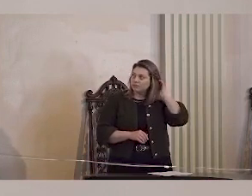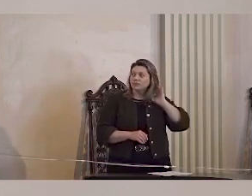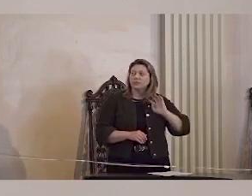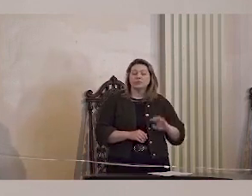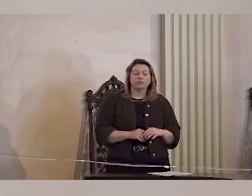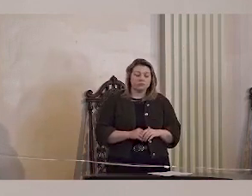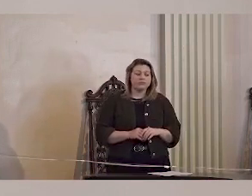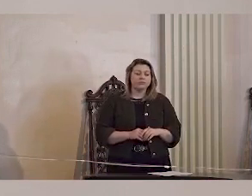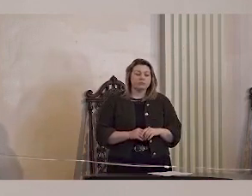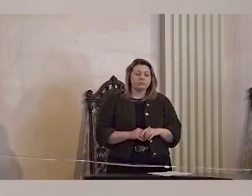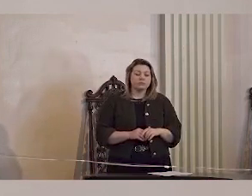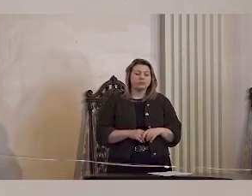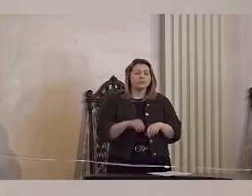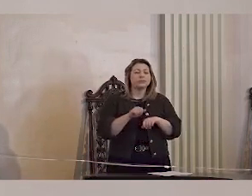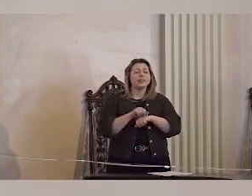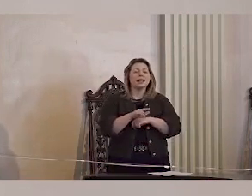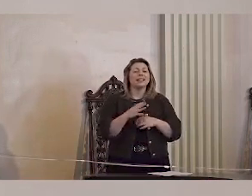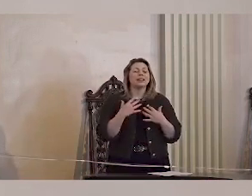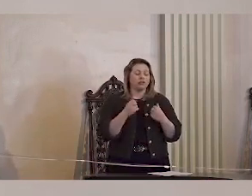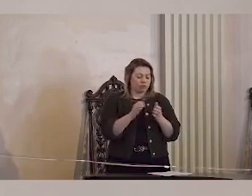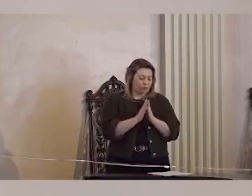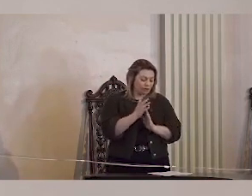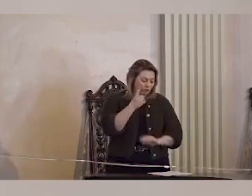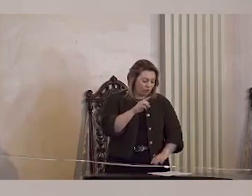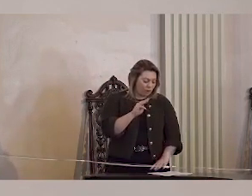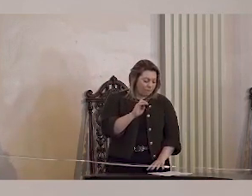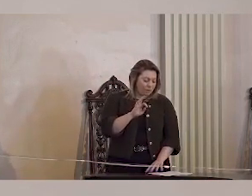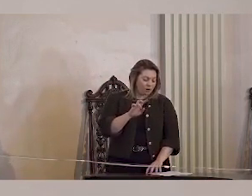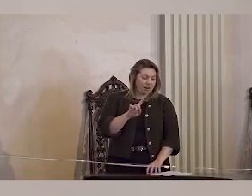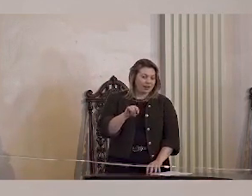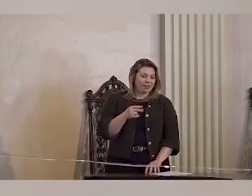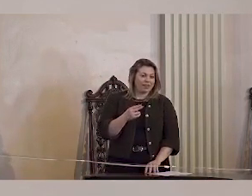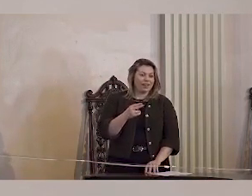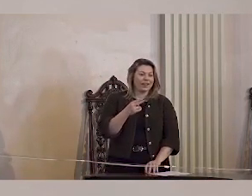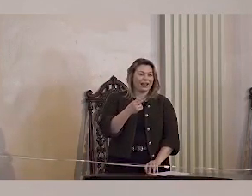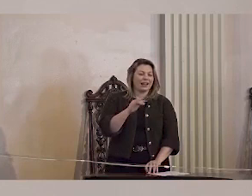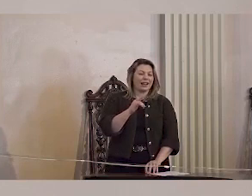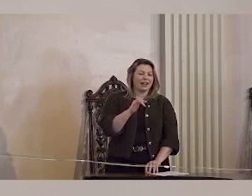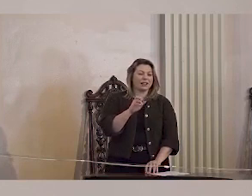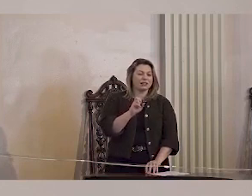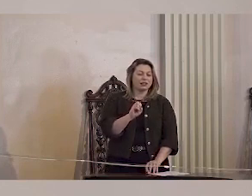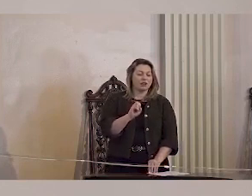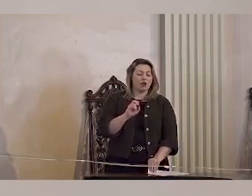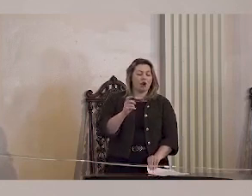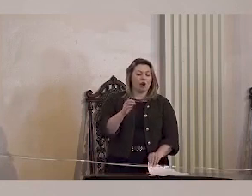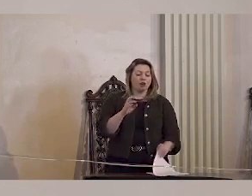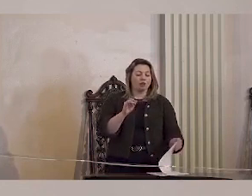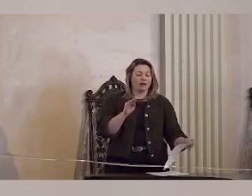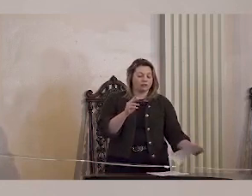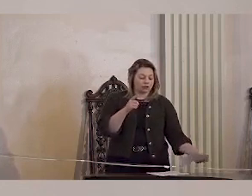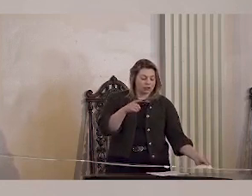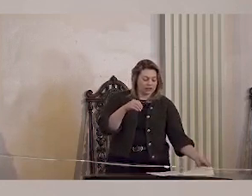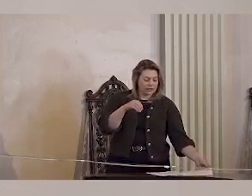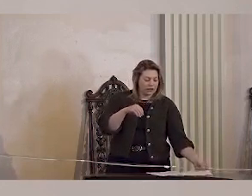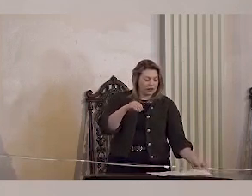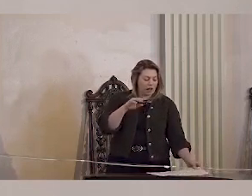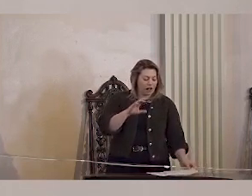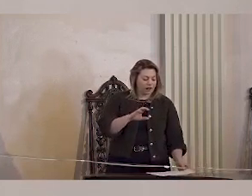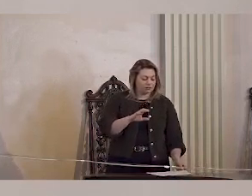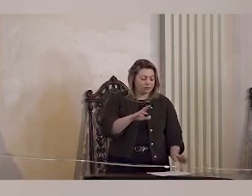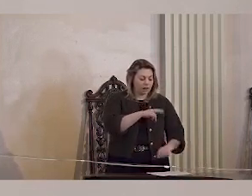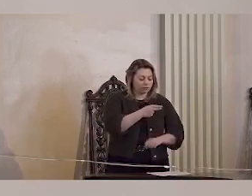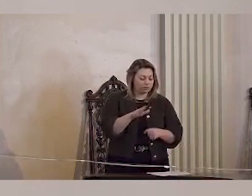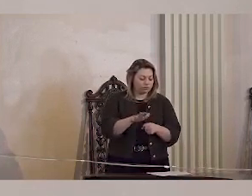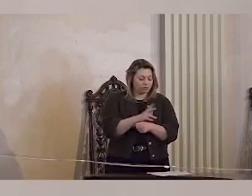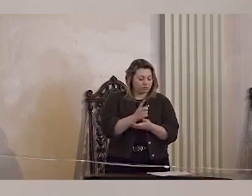We send healing prayers to Meredith Higgins Hargrave. She's been in Holy Cross Hospital all week for some